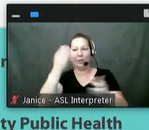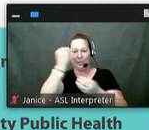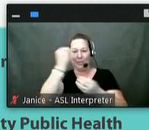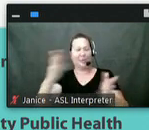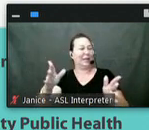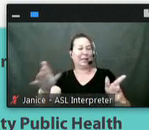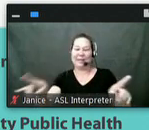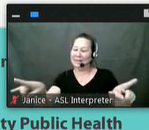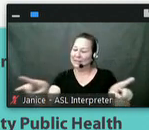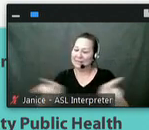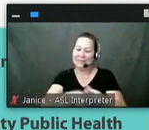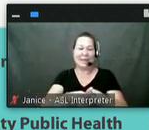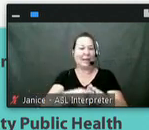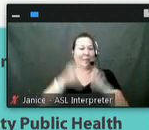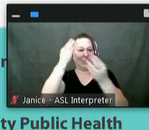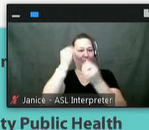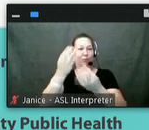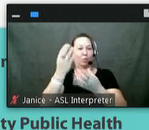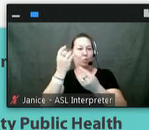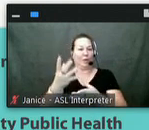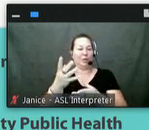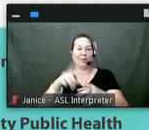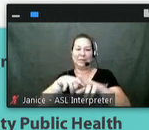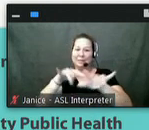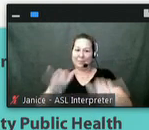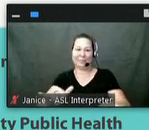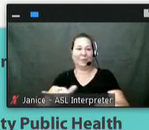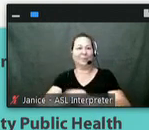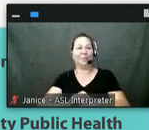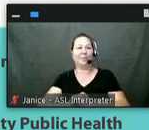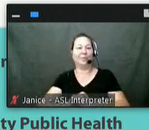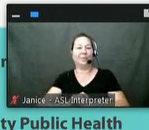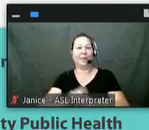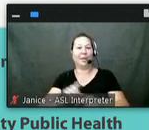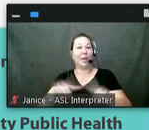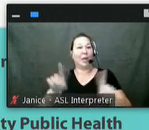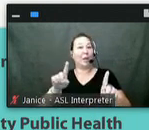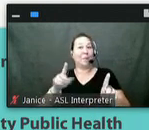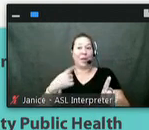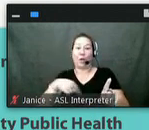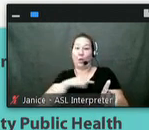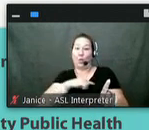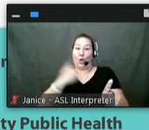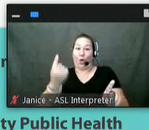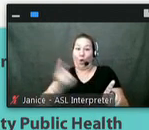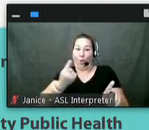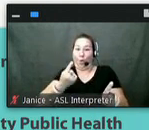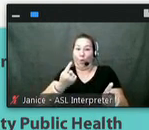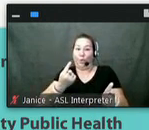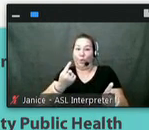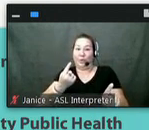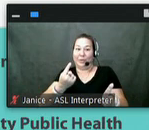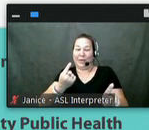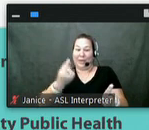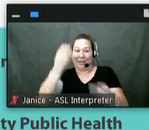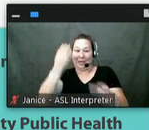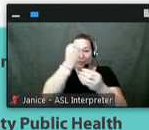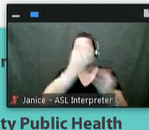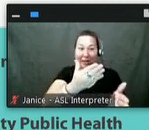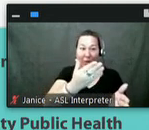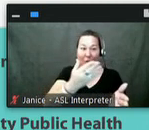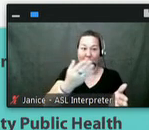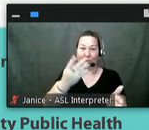same timely notice of information. But once again, we are only passing on the state requirements to the